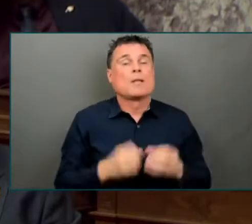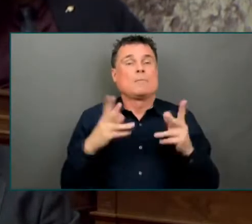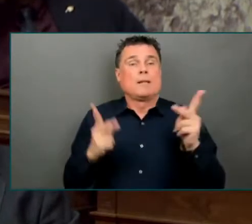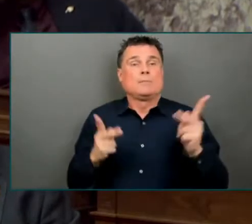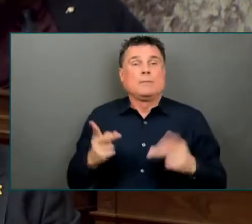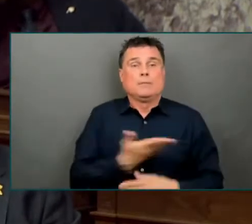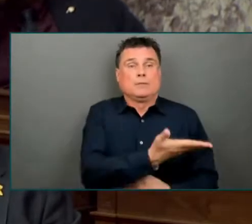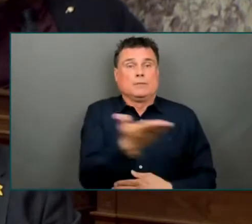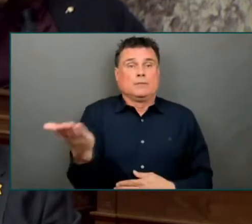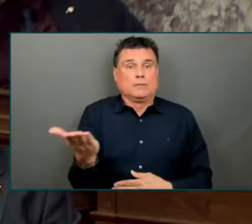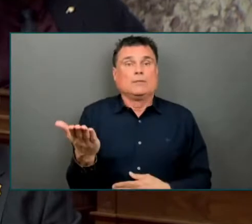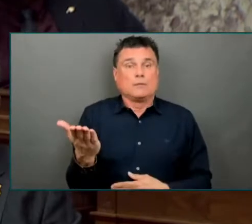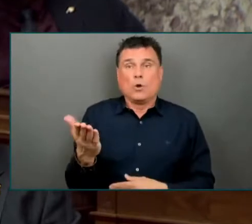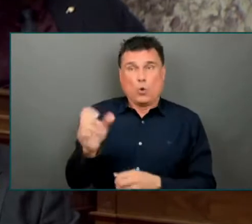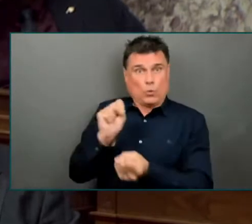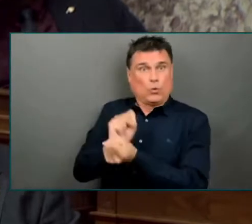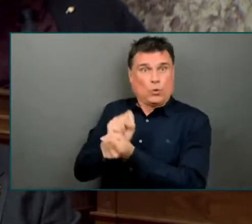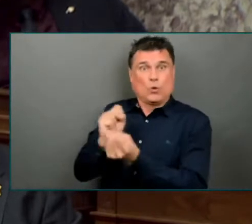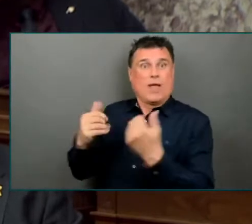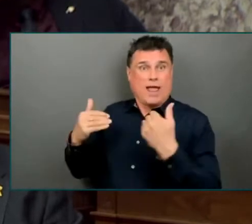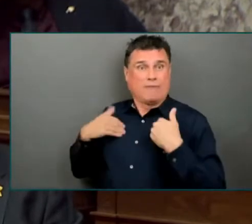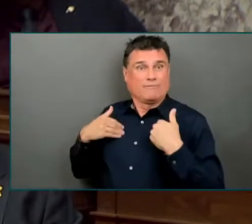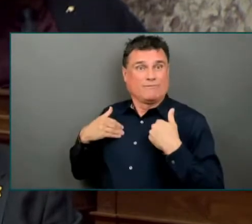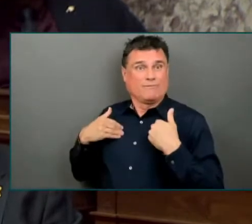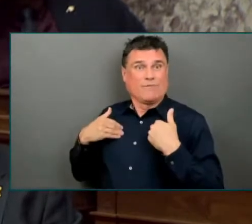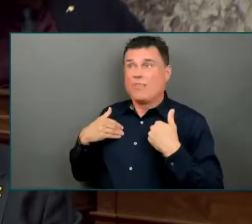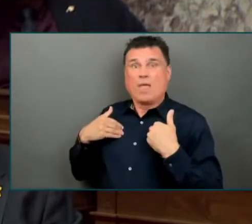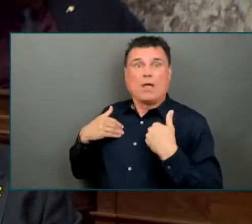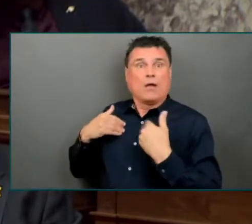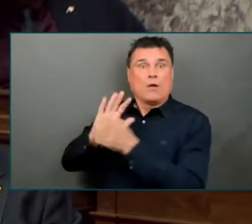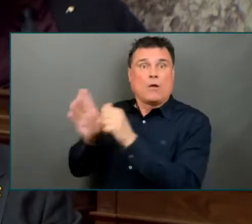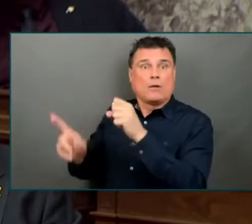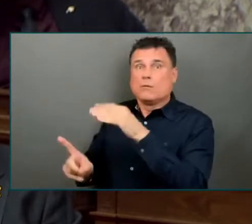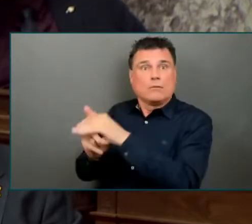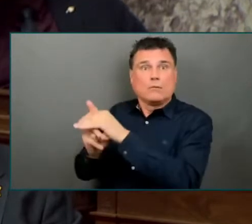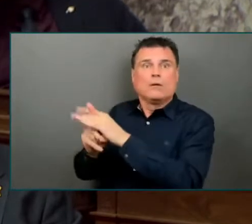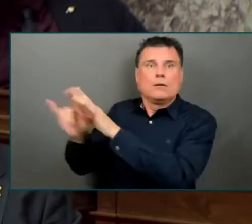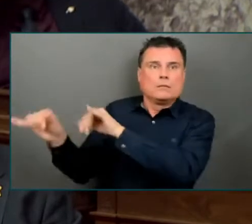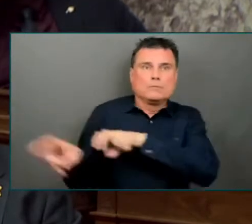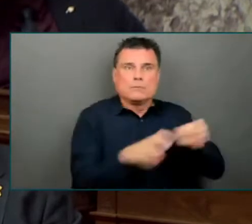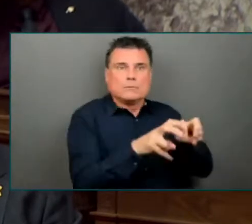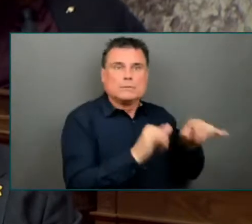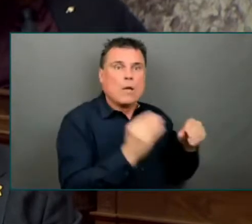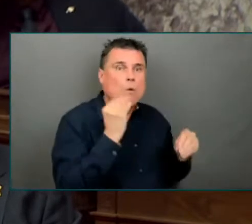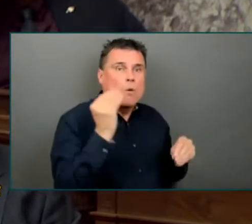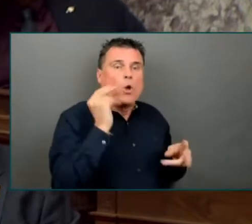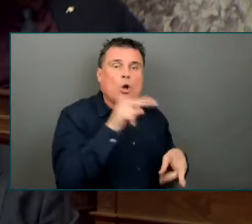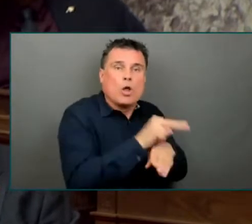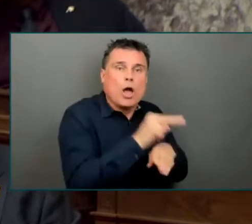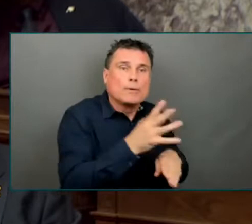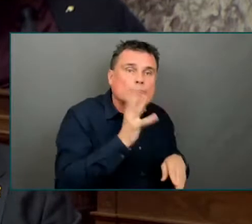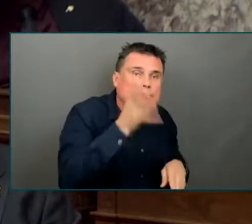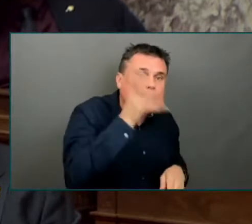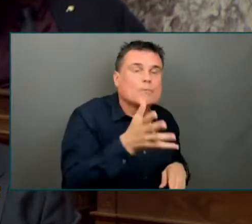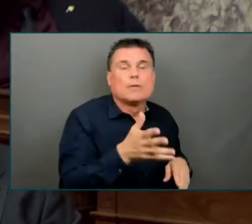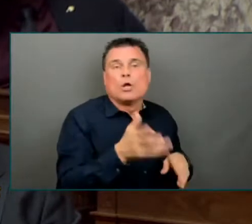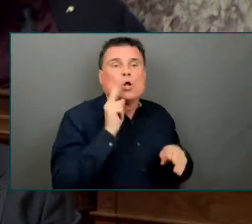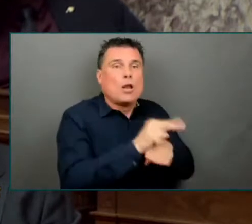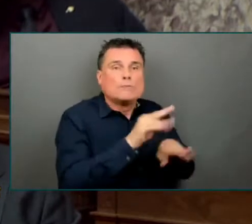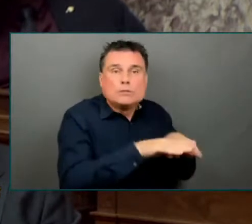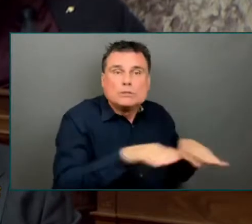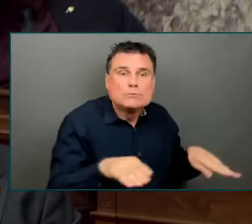meant stepping back from their careers. I think of the hospitality and tourism workers who, in many